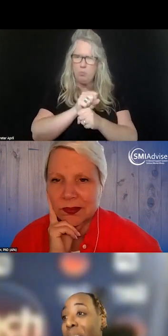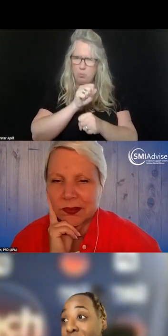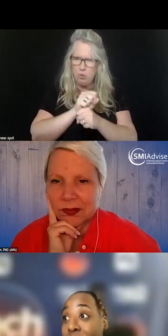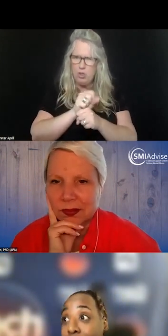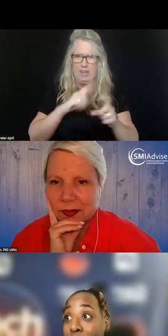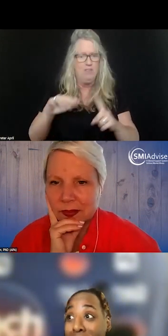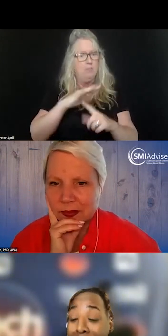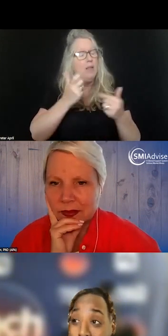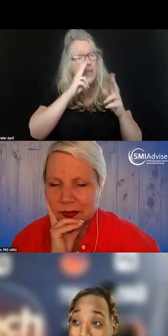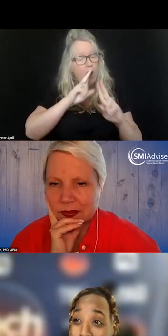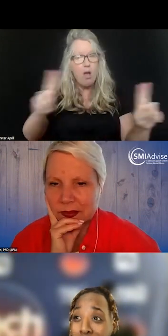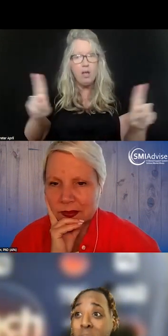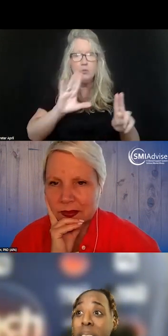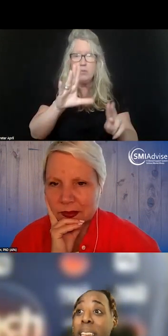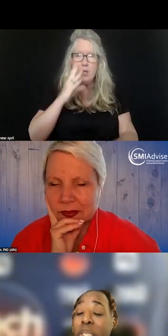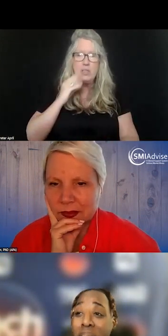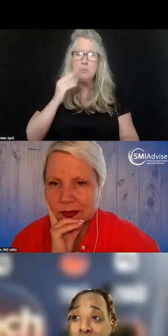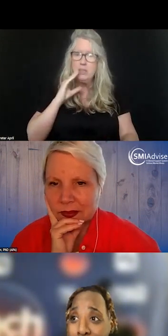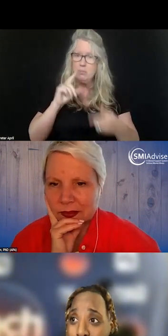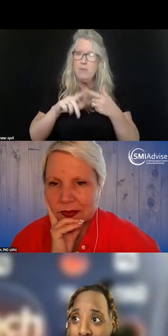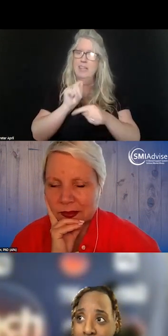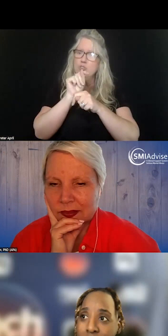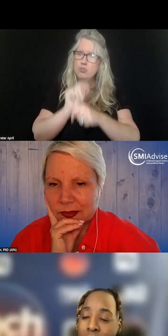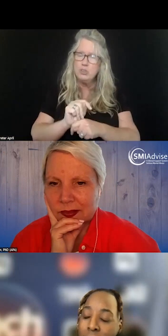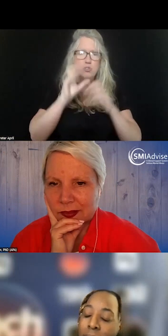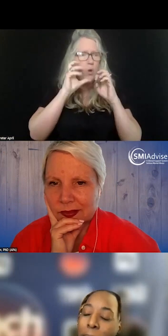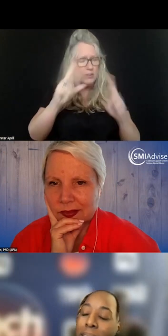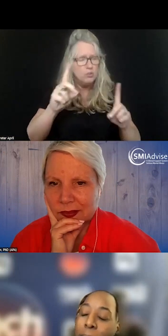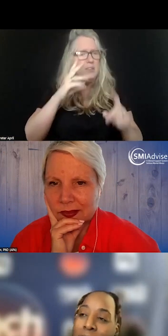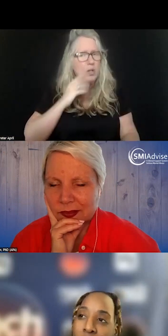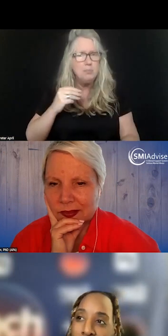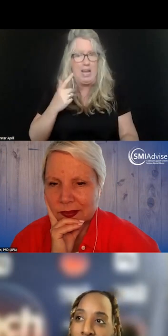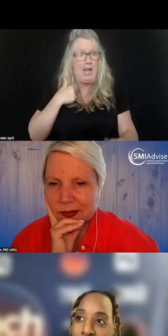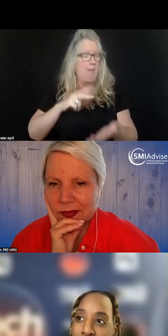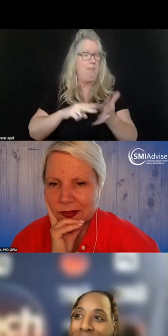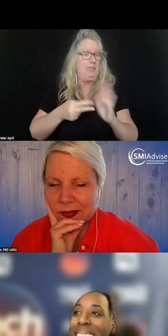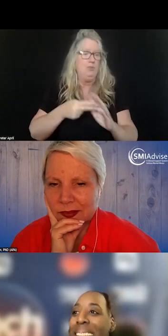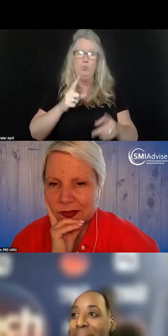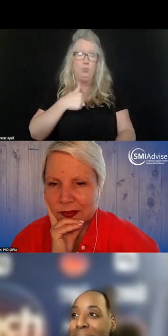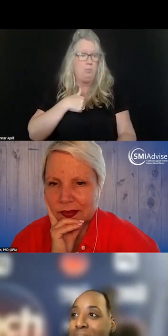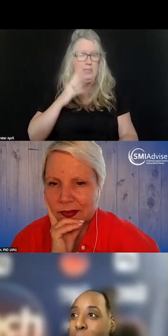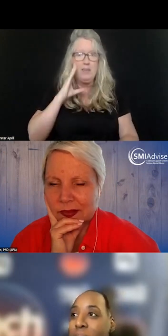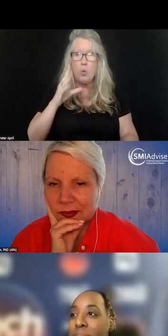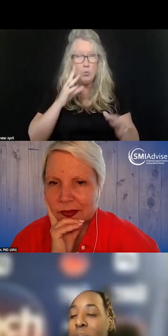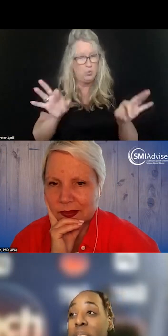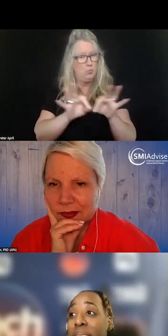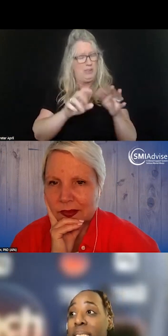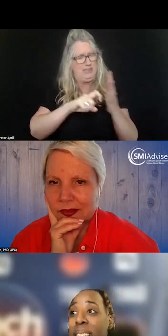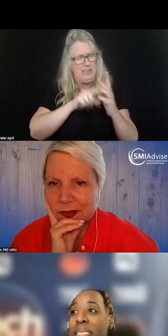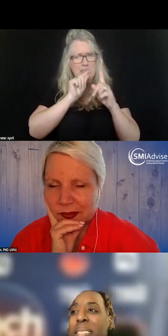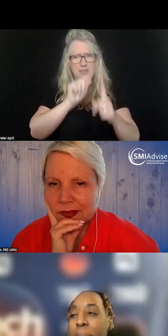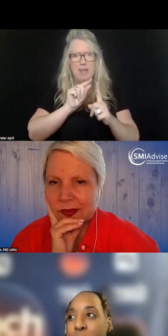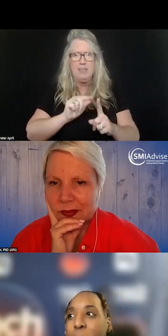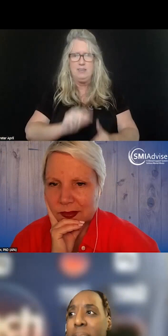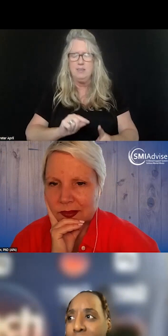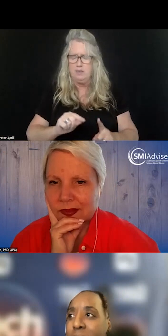that honors their experiences equal to traditional educational experiences. I mean, to me, those are key tenets in the process of creating